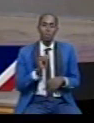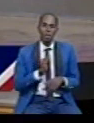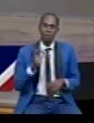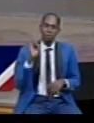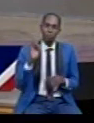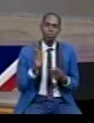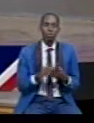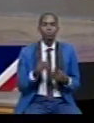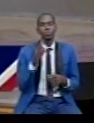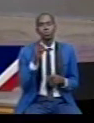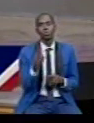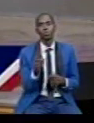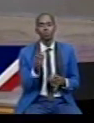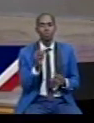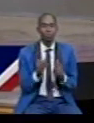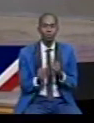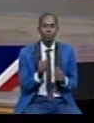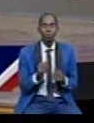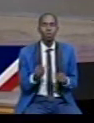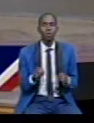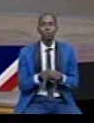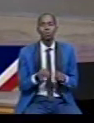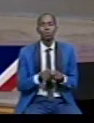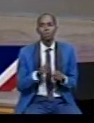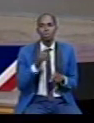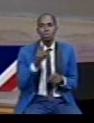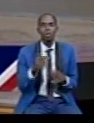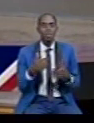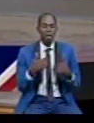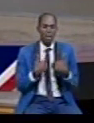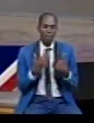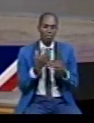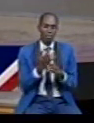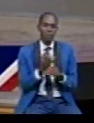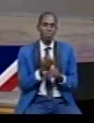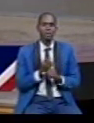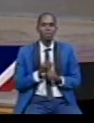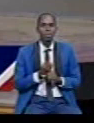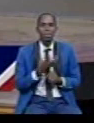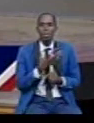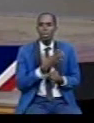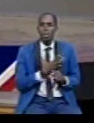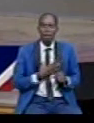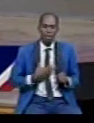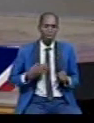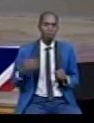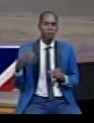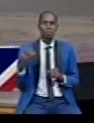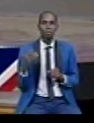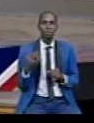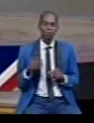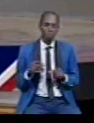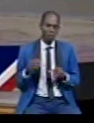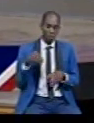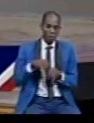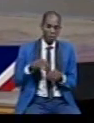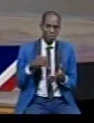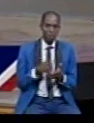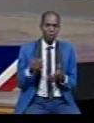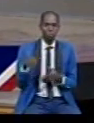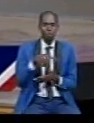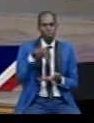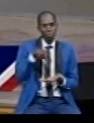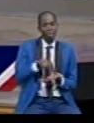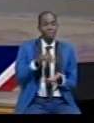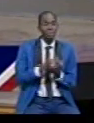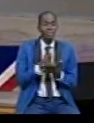you, which also ye have received, and wherein ye stand." That's how to